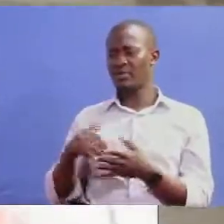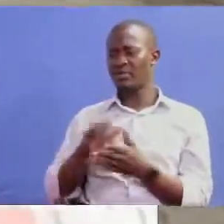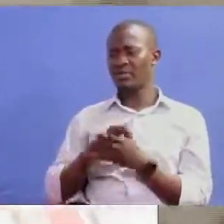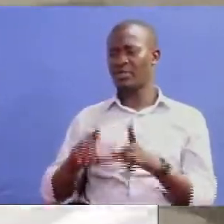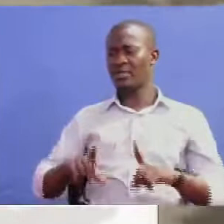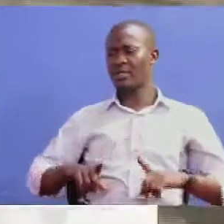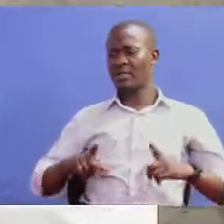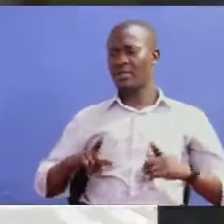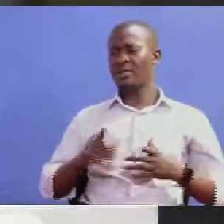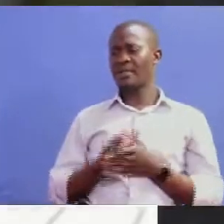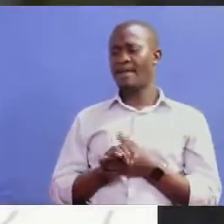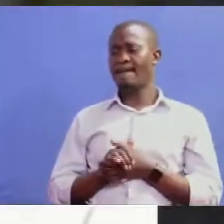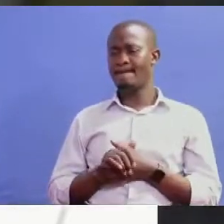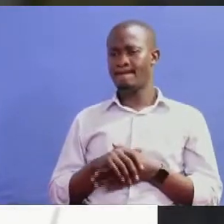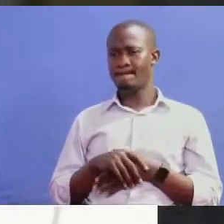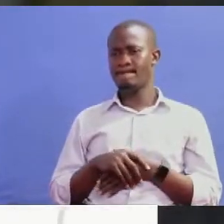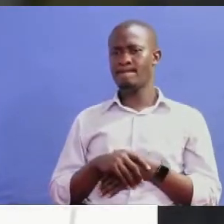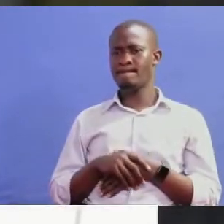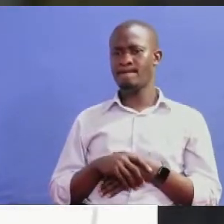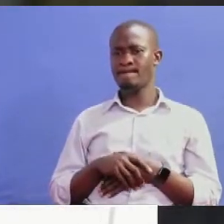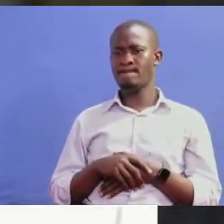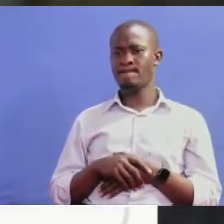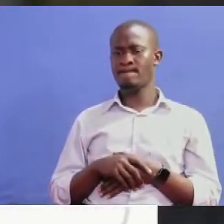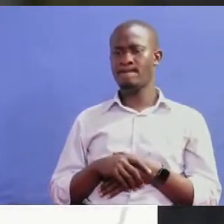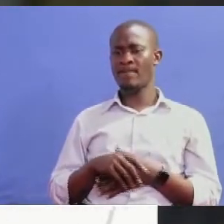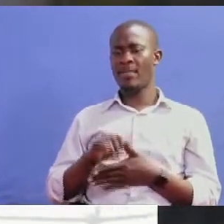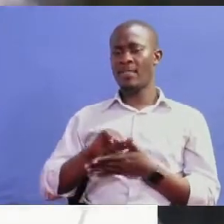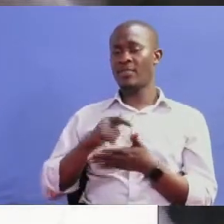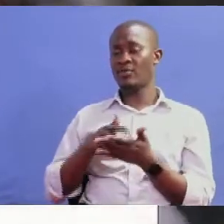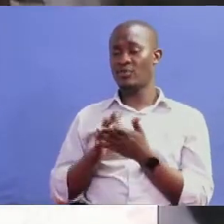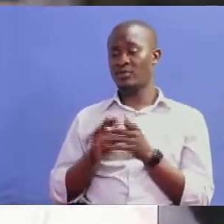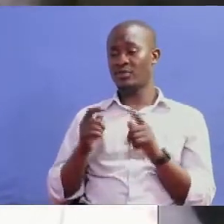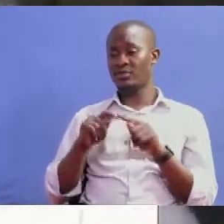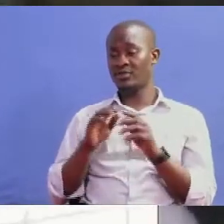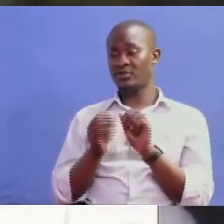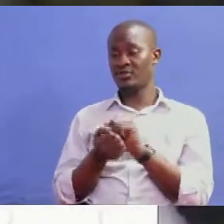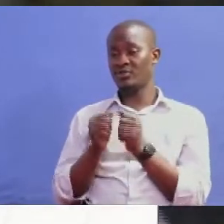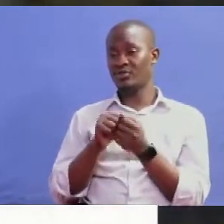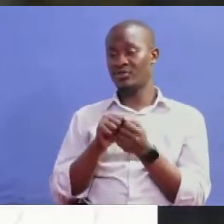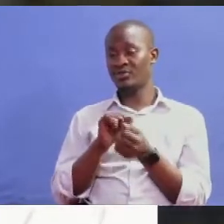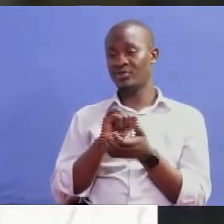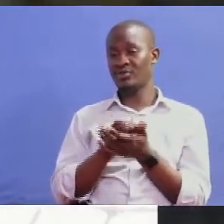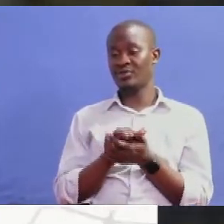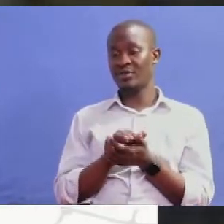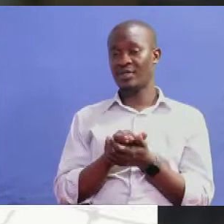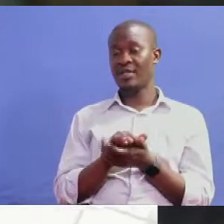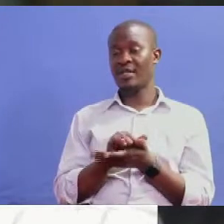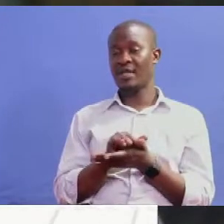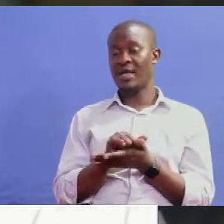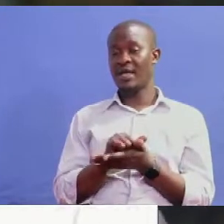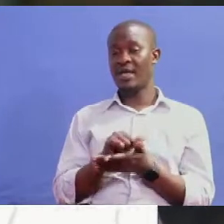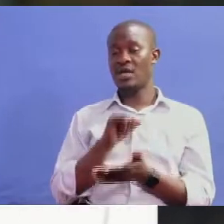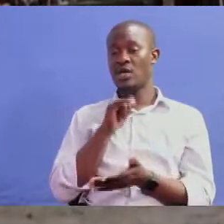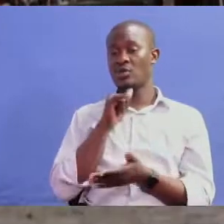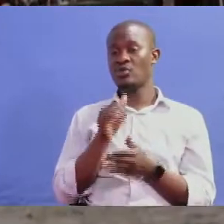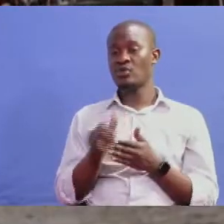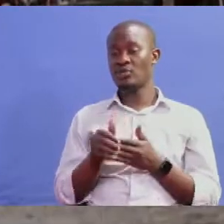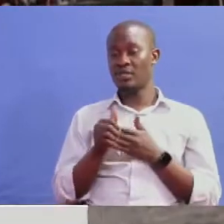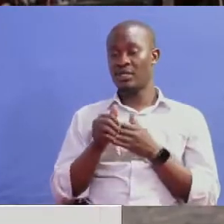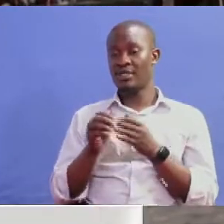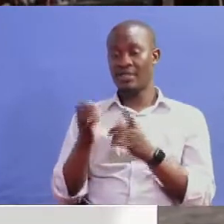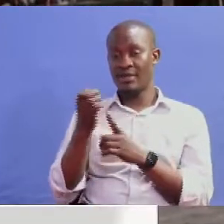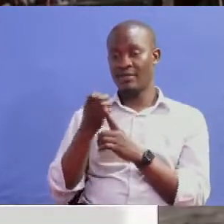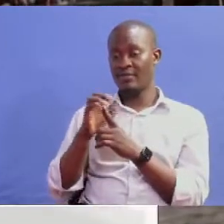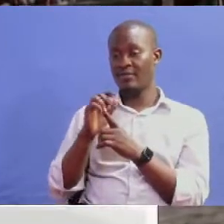same neighborhood, and that's what I'm trying to change in their mind, that don't let the environment that you